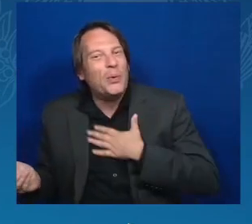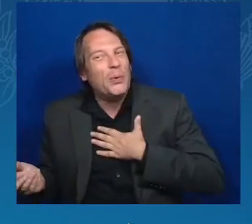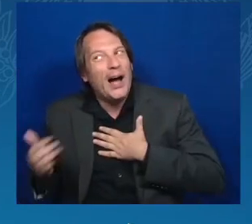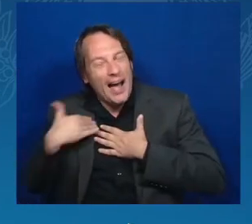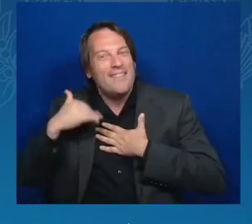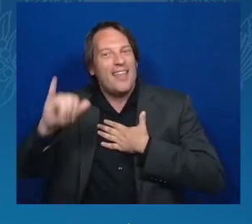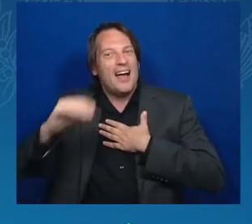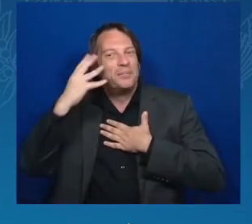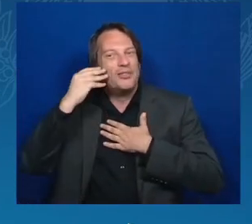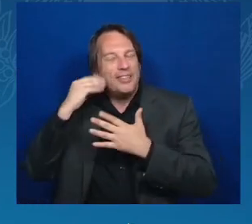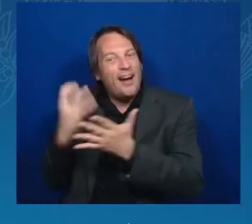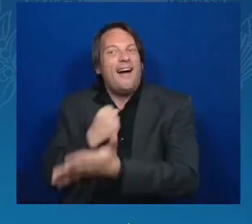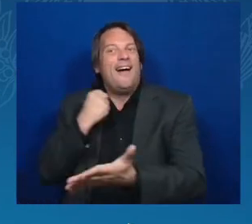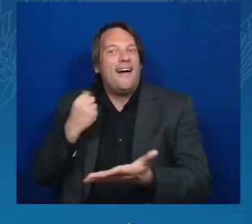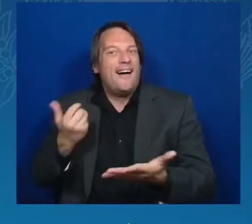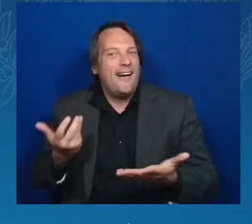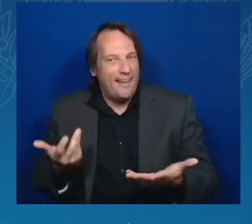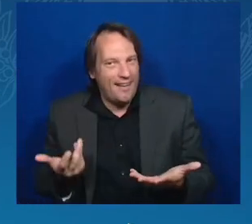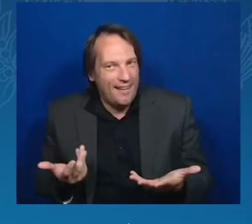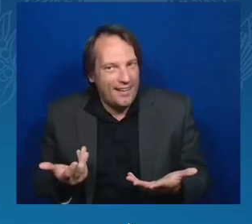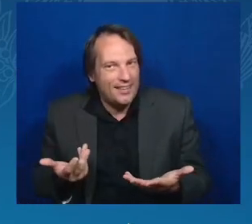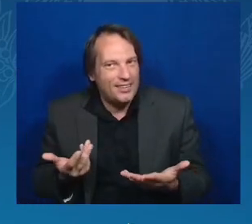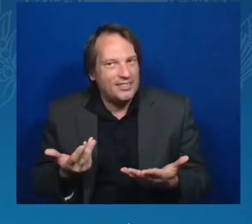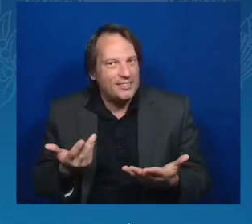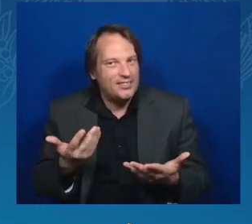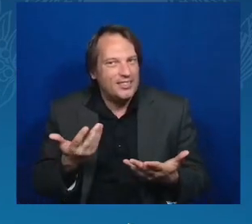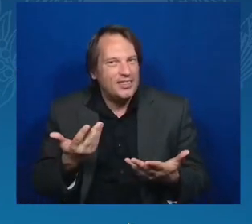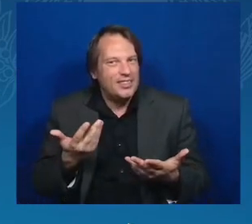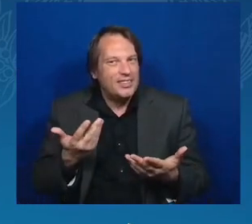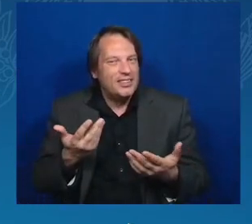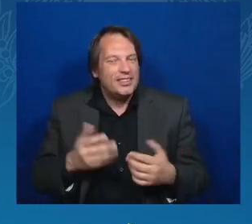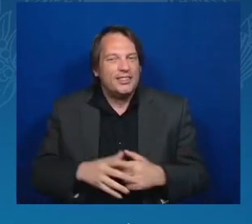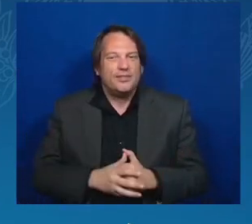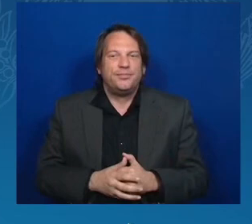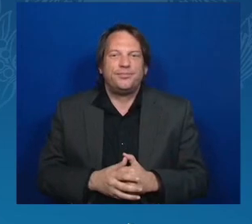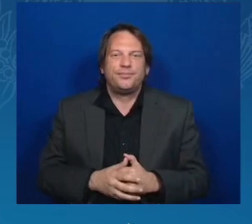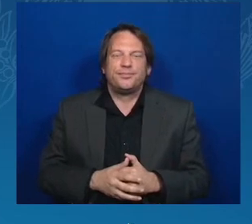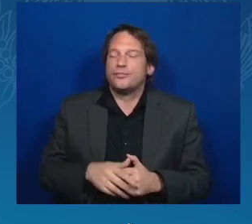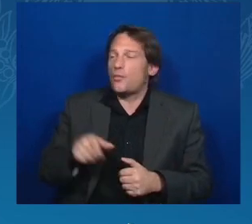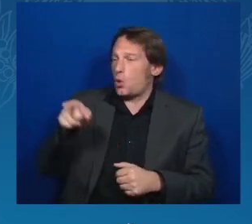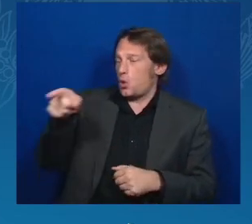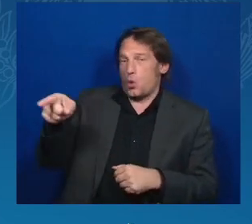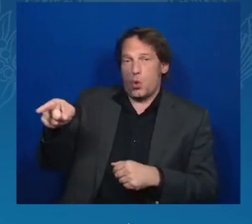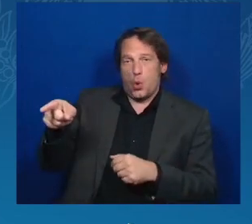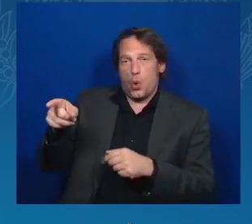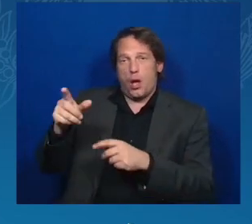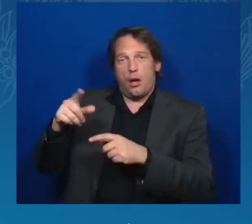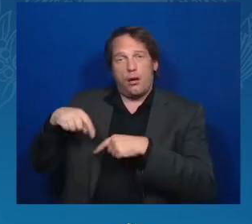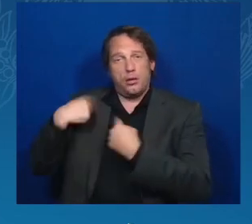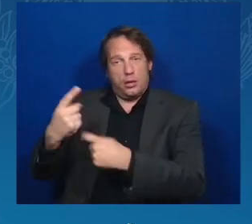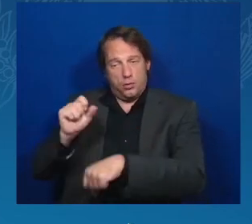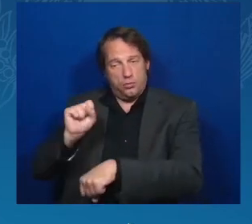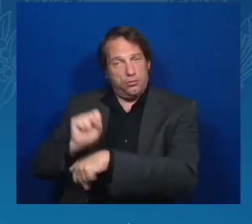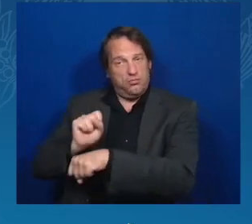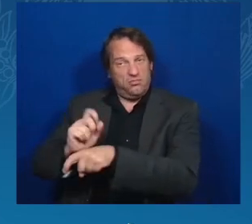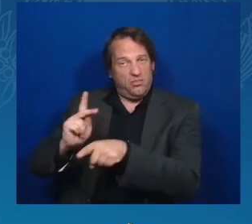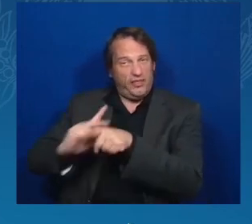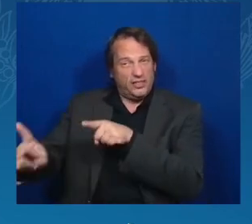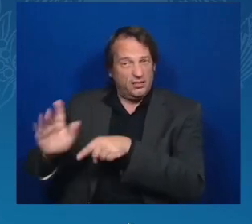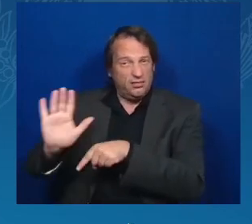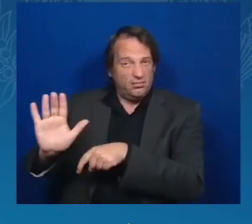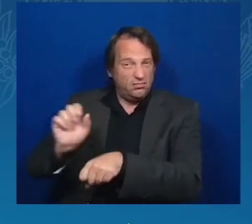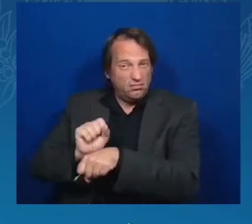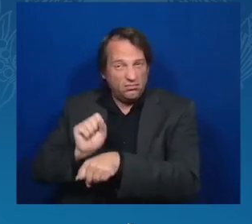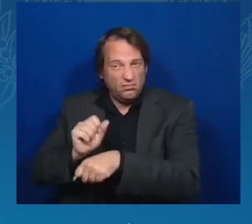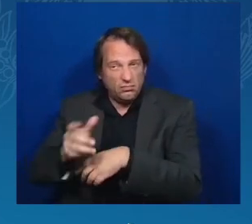in addition to what you do as a professional, I'm sure that was an added weight that was lifted from you to let your father know Yes.